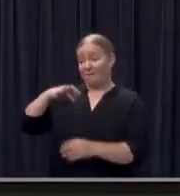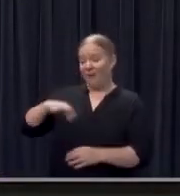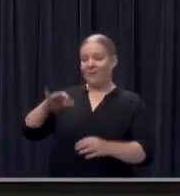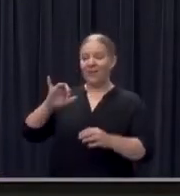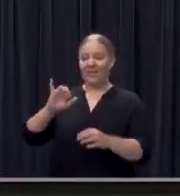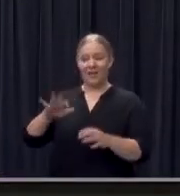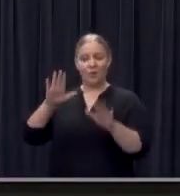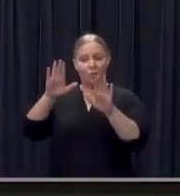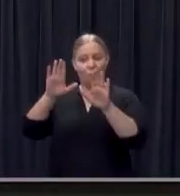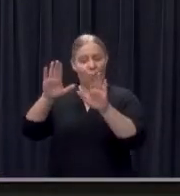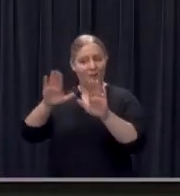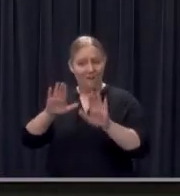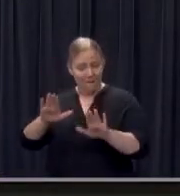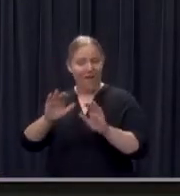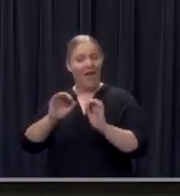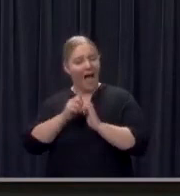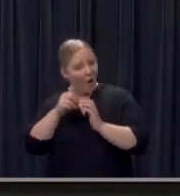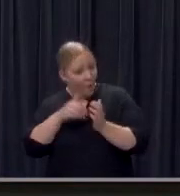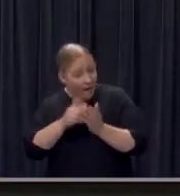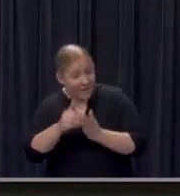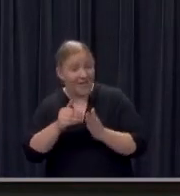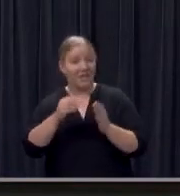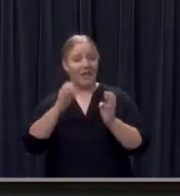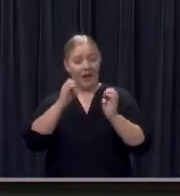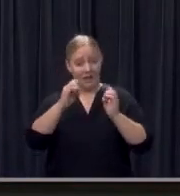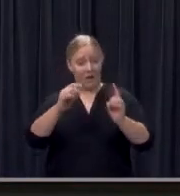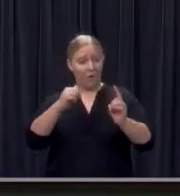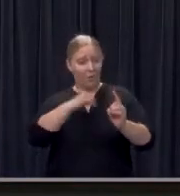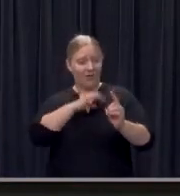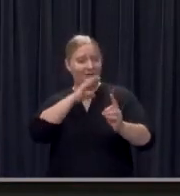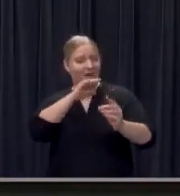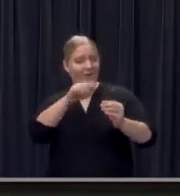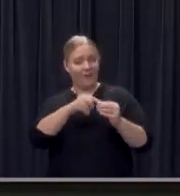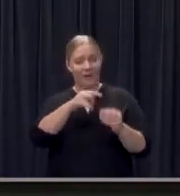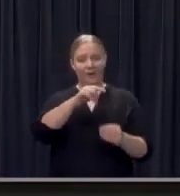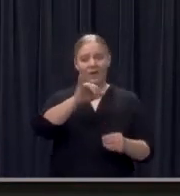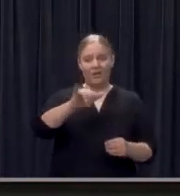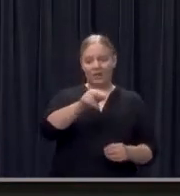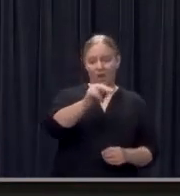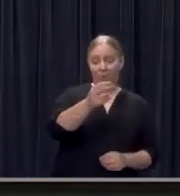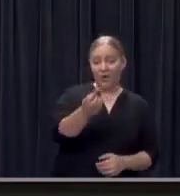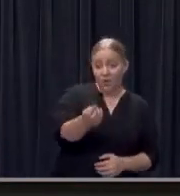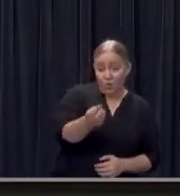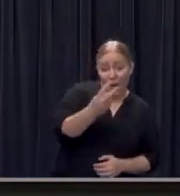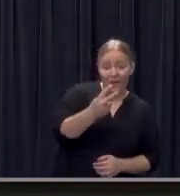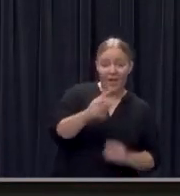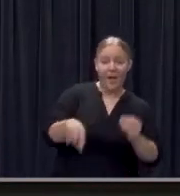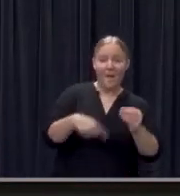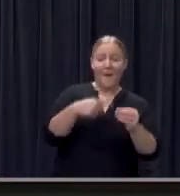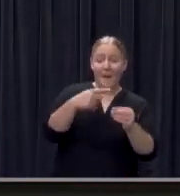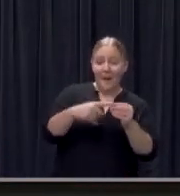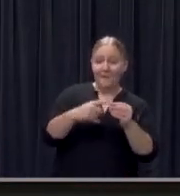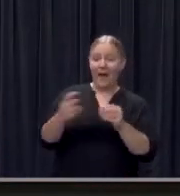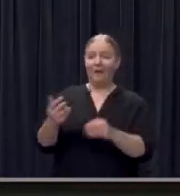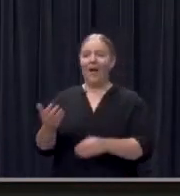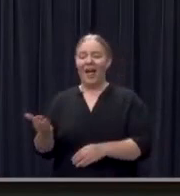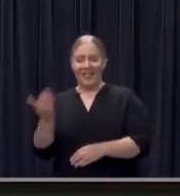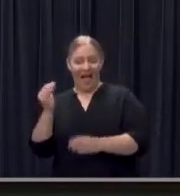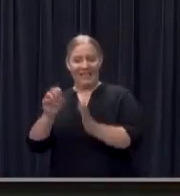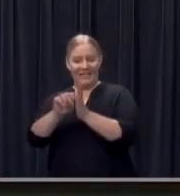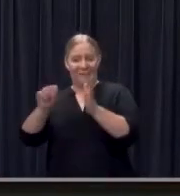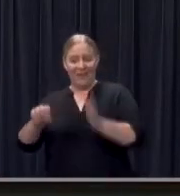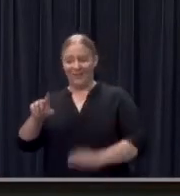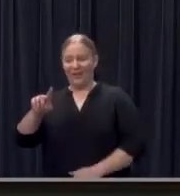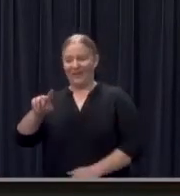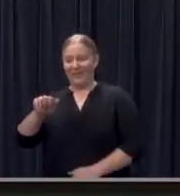wonderful. How often in education do we get a talk on January 12th about last semester data? So